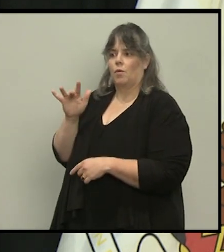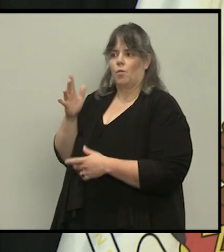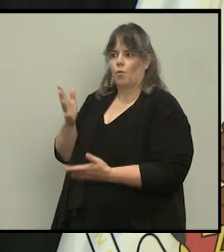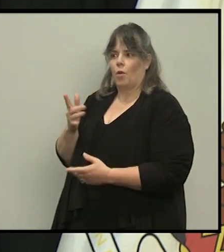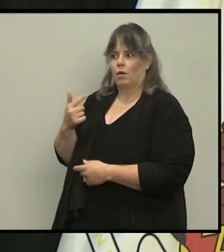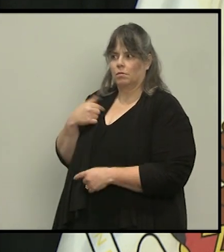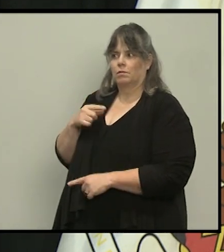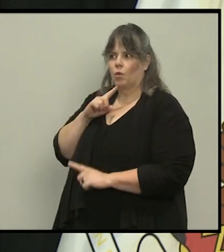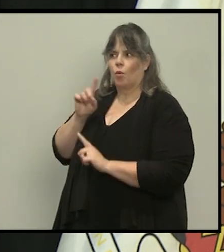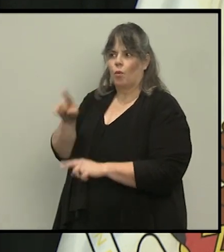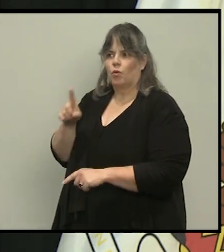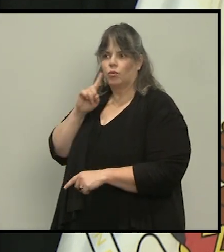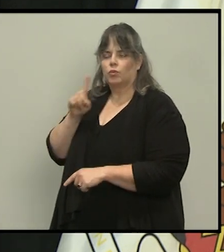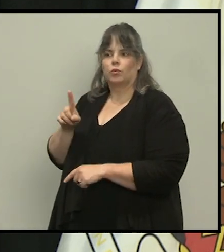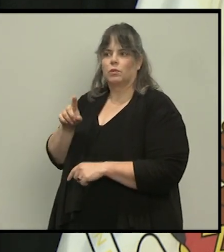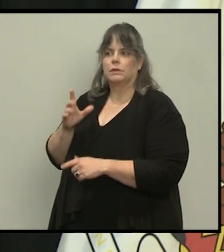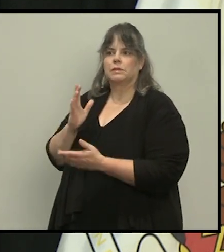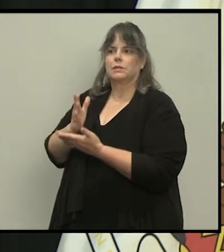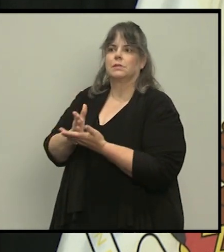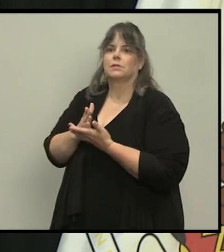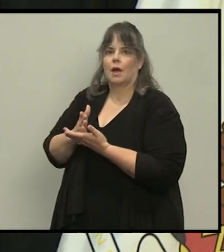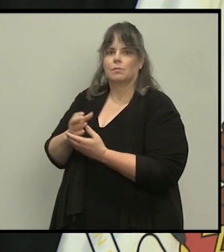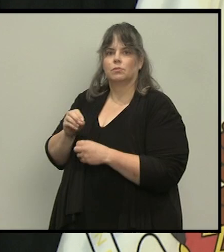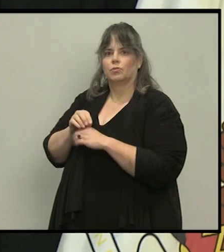of COVID-19. With that said,